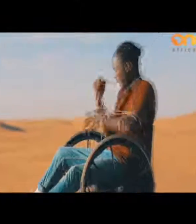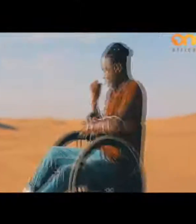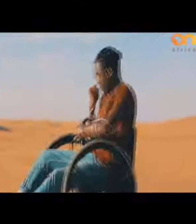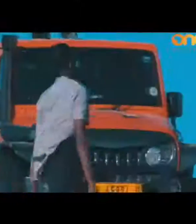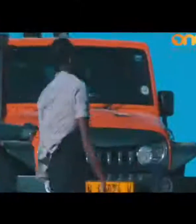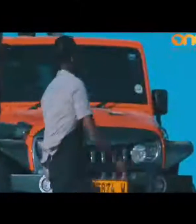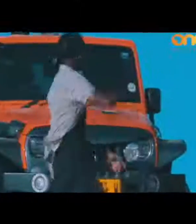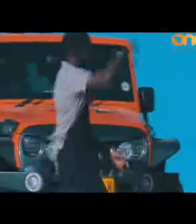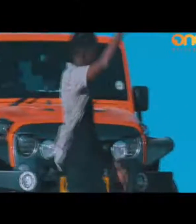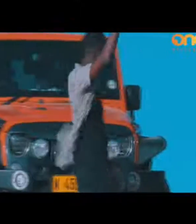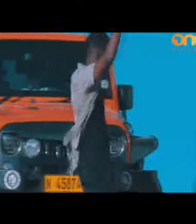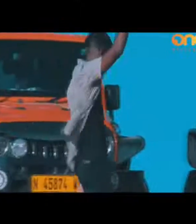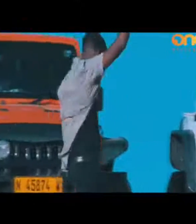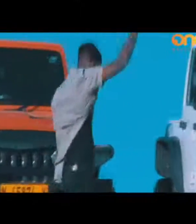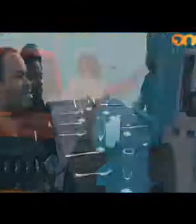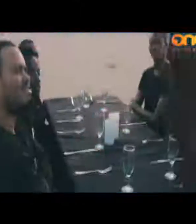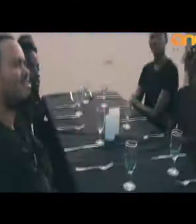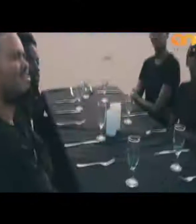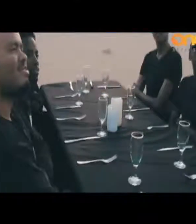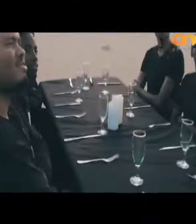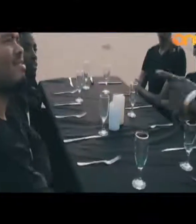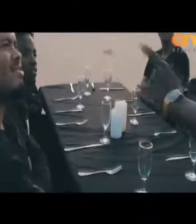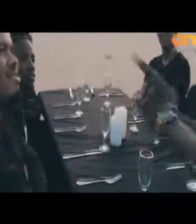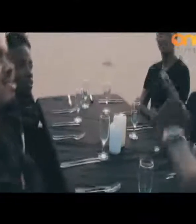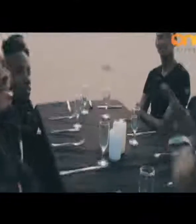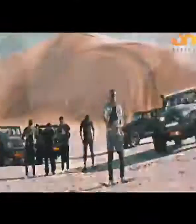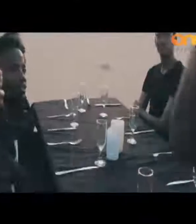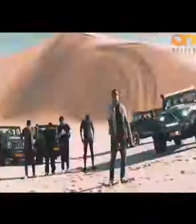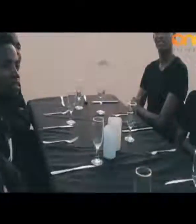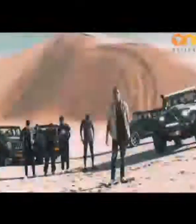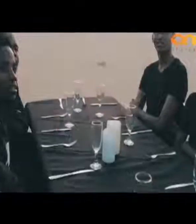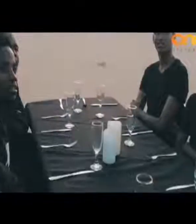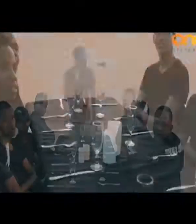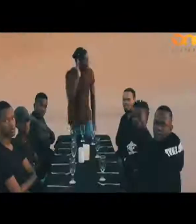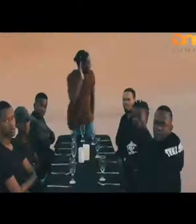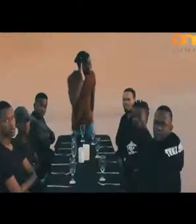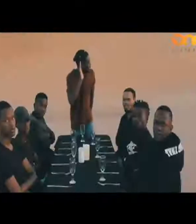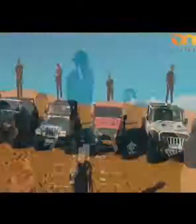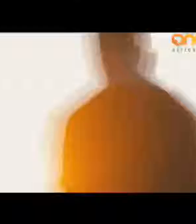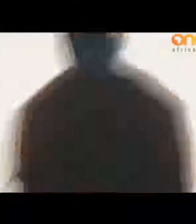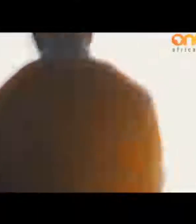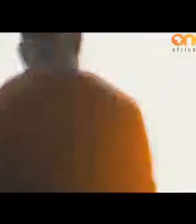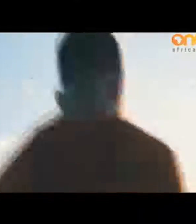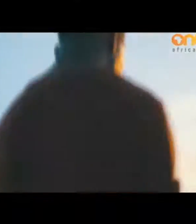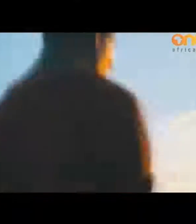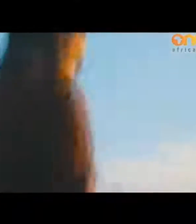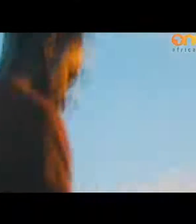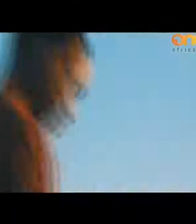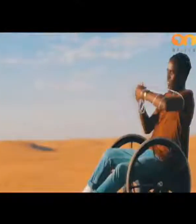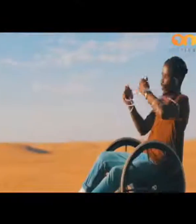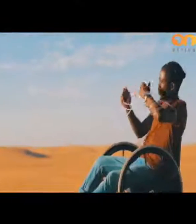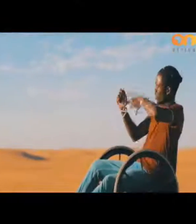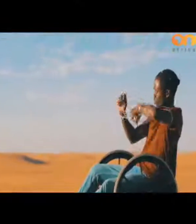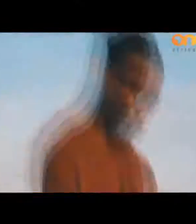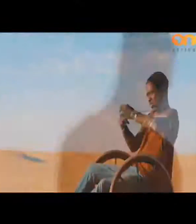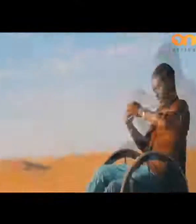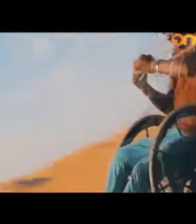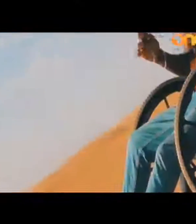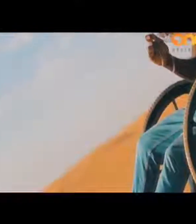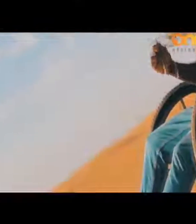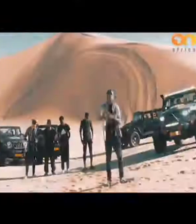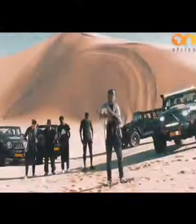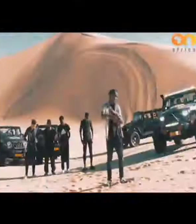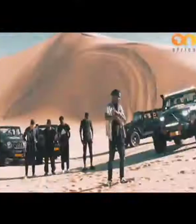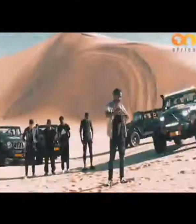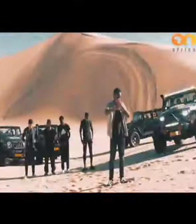You know when you got it. See, all of a sudden, there's people surrounding. I beg your pardon. What you here for? This is real